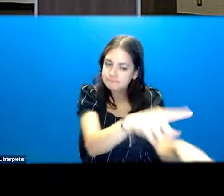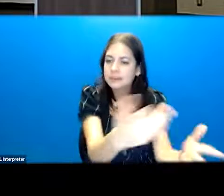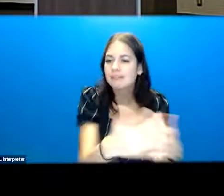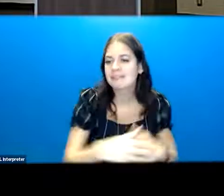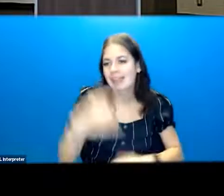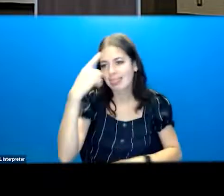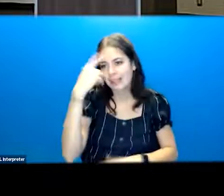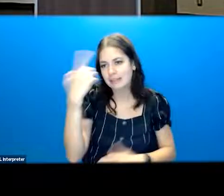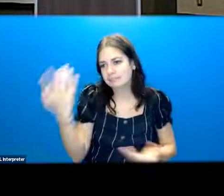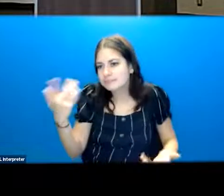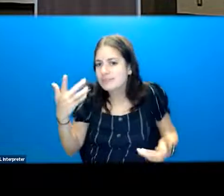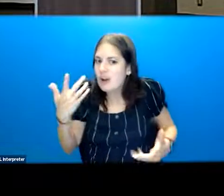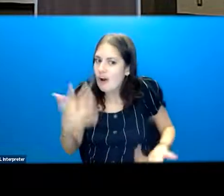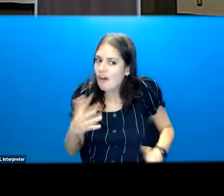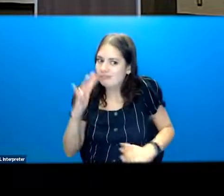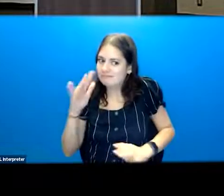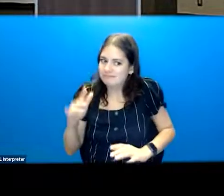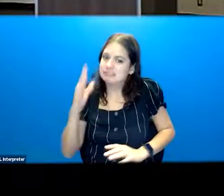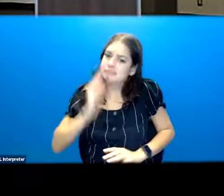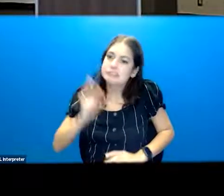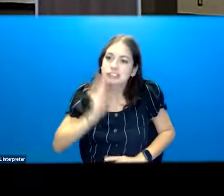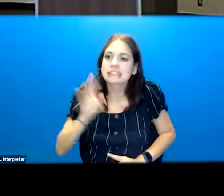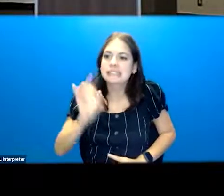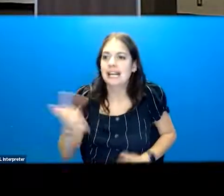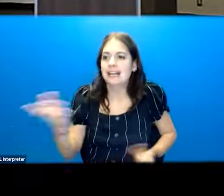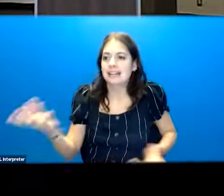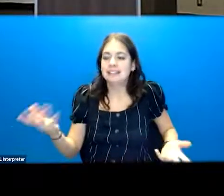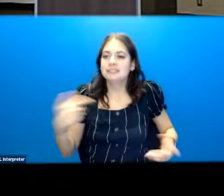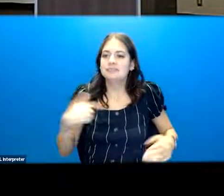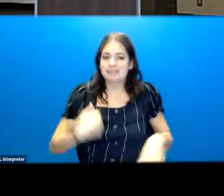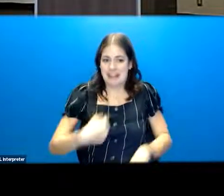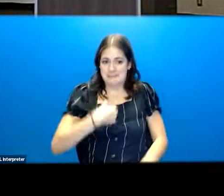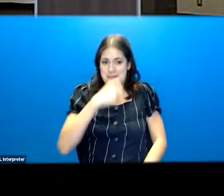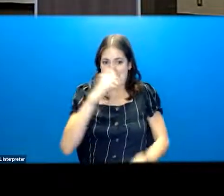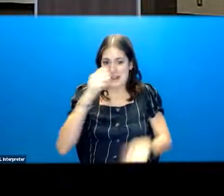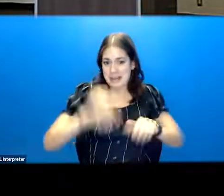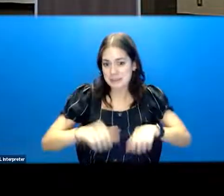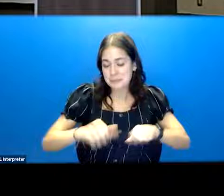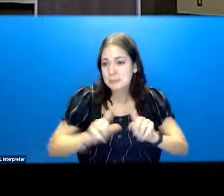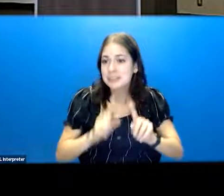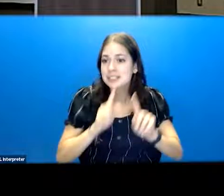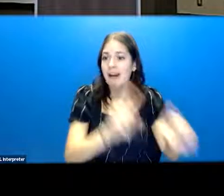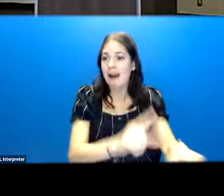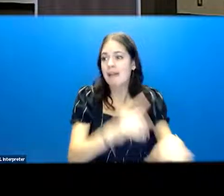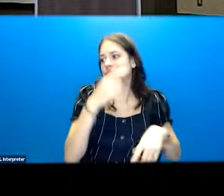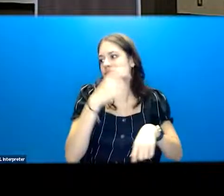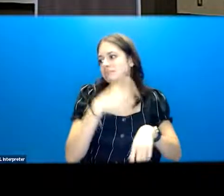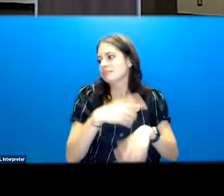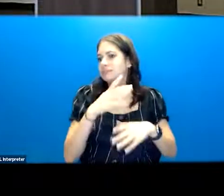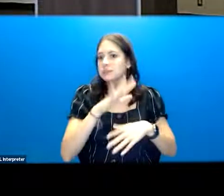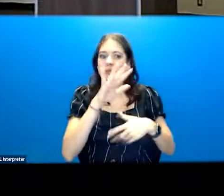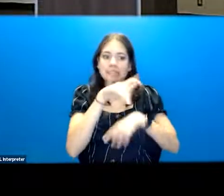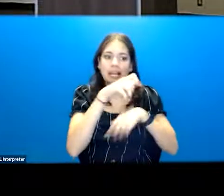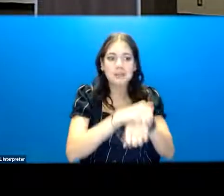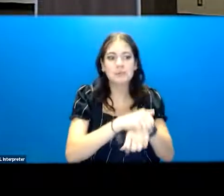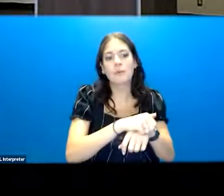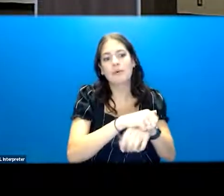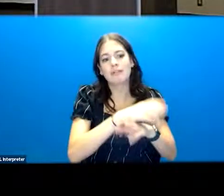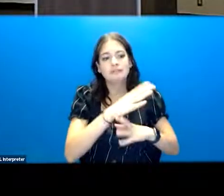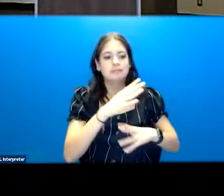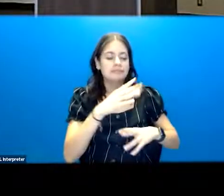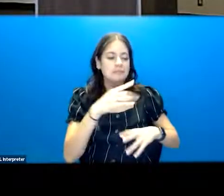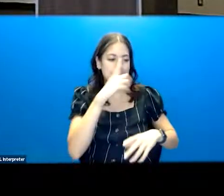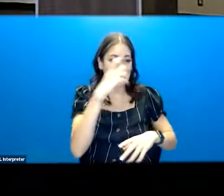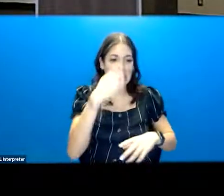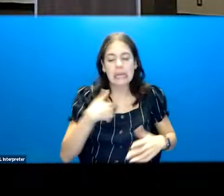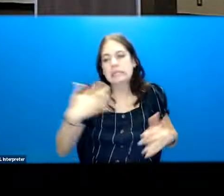you probably have all encountered this, is that I am not able to come to a scheduled session simply